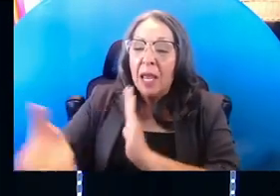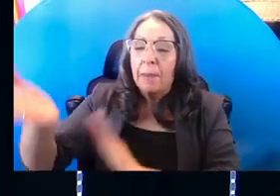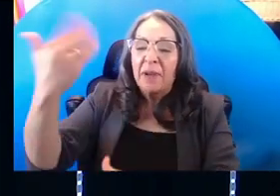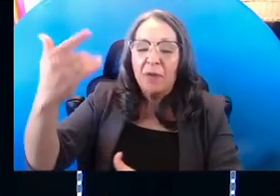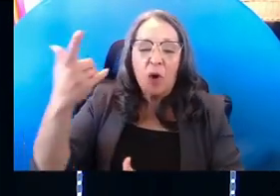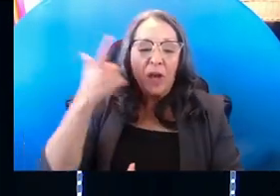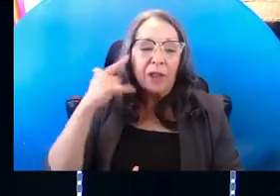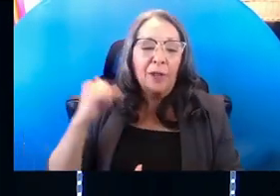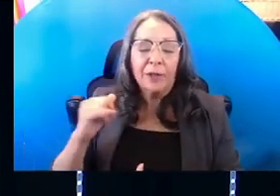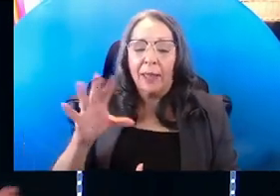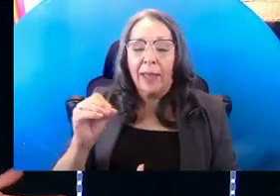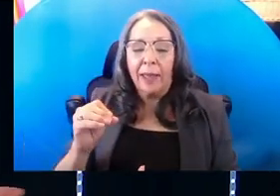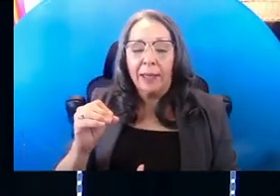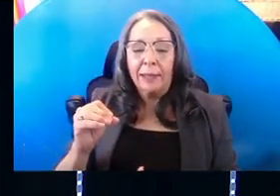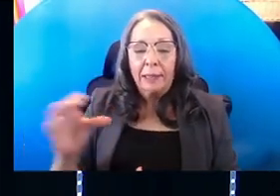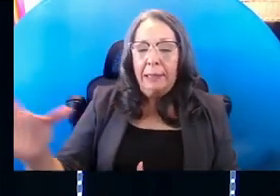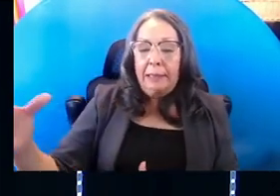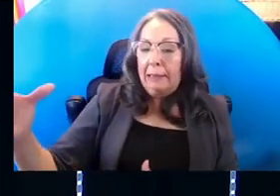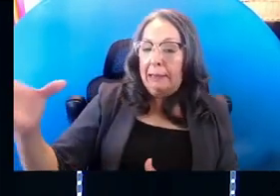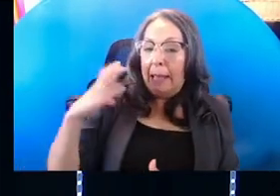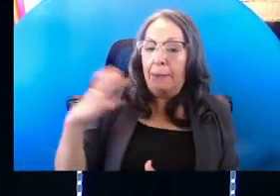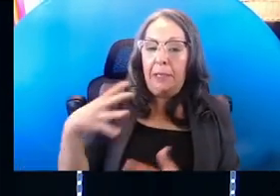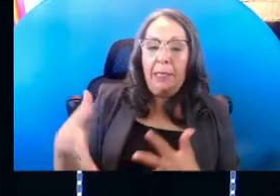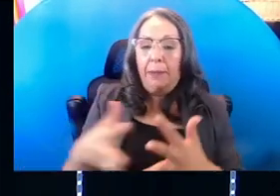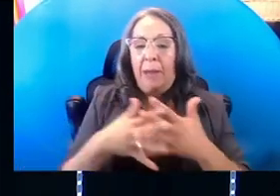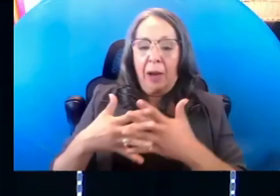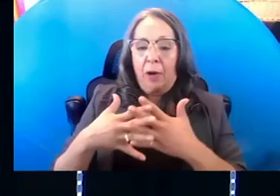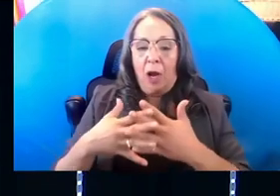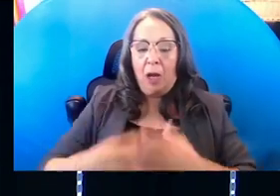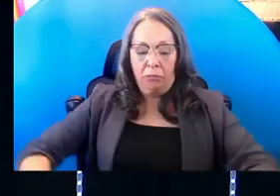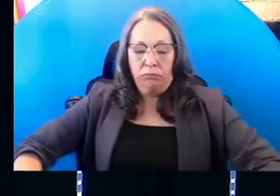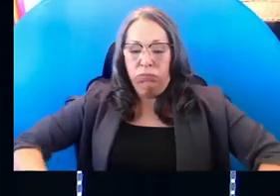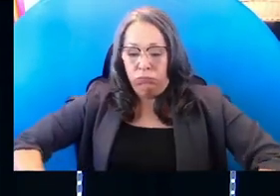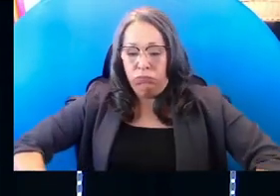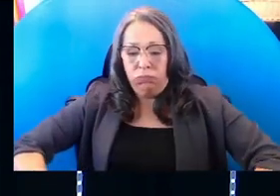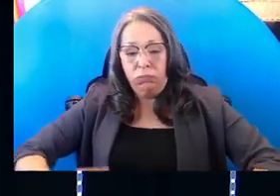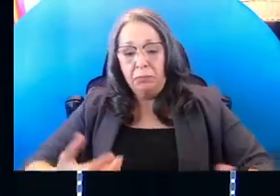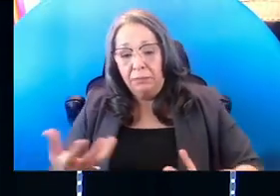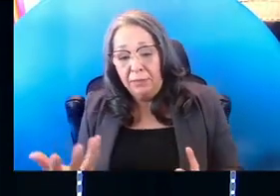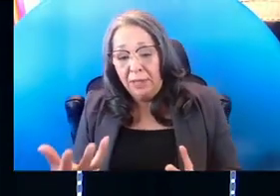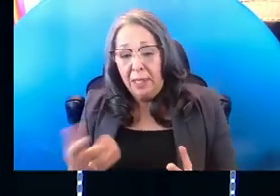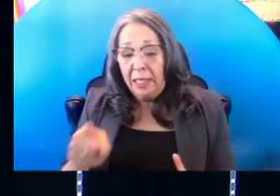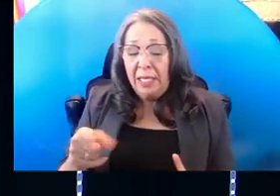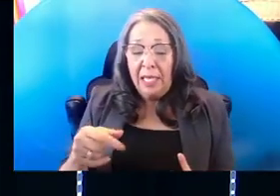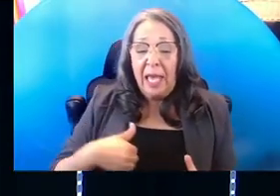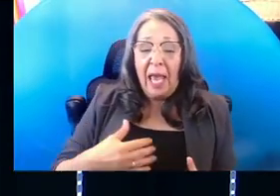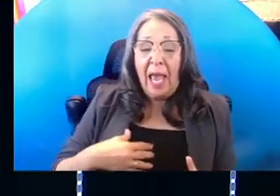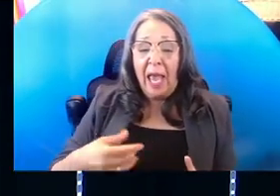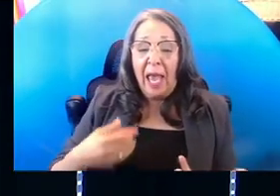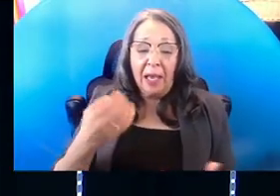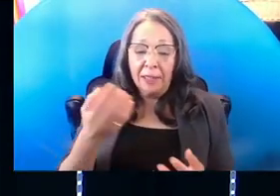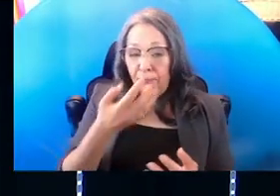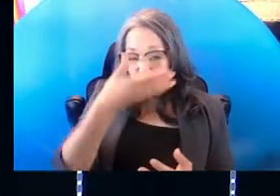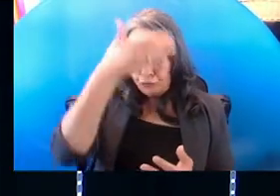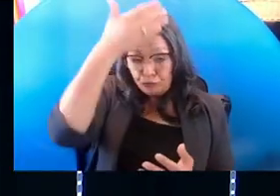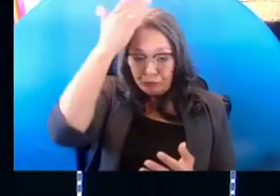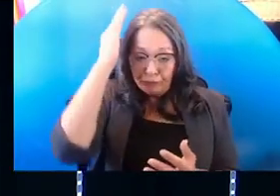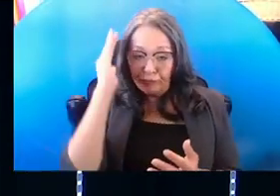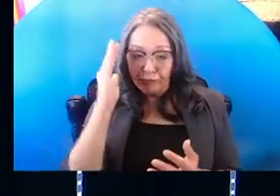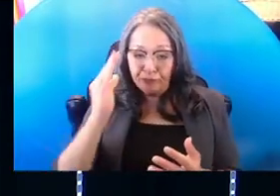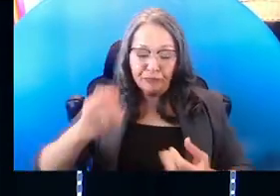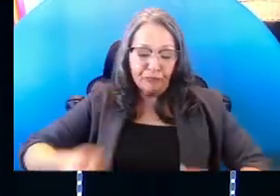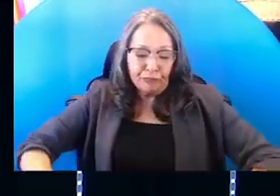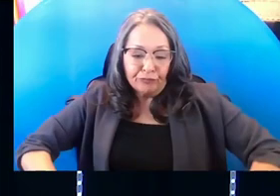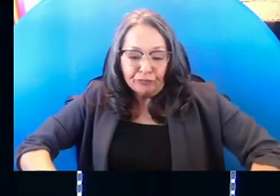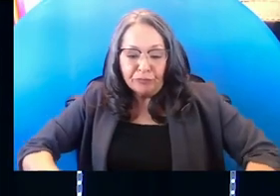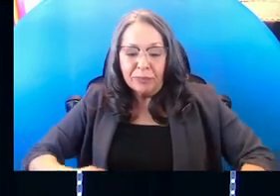does look like Captain America, okay? You guys, some of y'all know Pat. Like, the dude is just built, man. You know what I mean? He's got the little comb over. He is Captain America, and he's just hiding